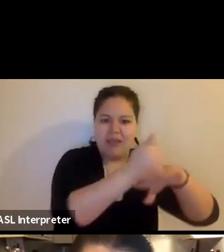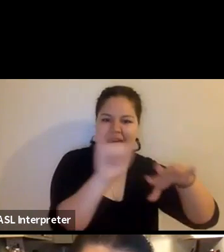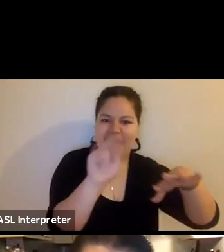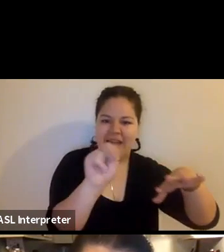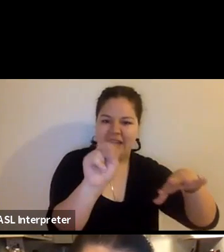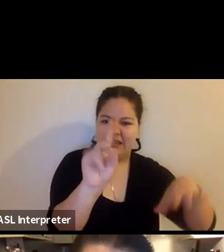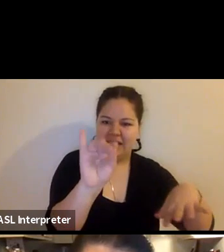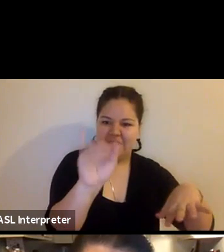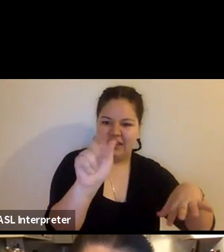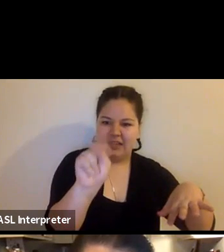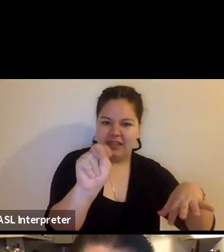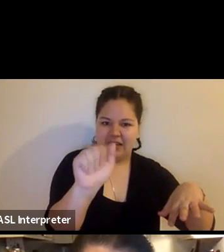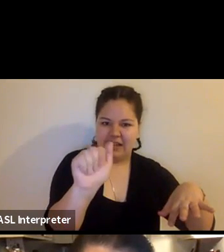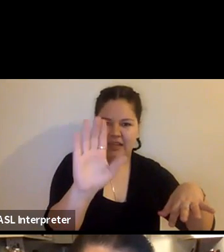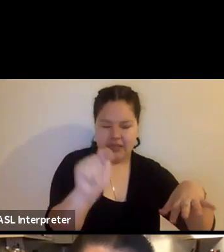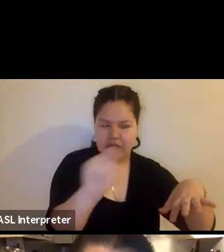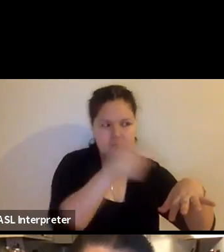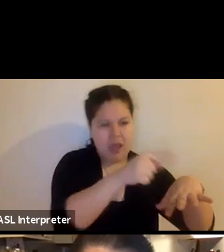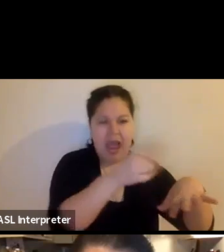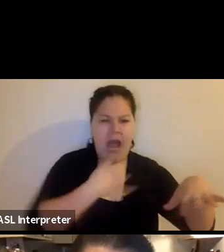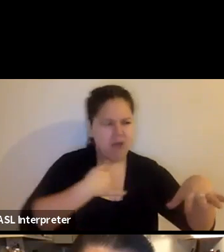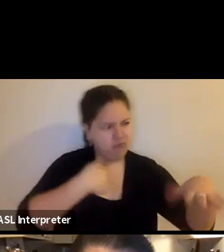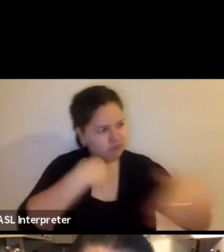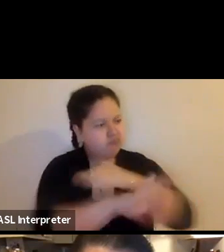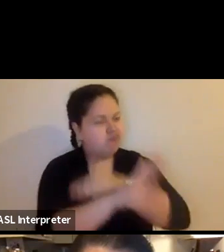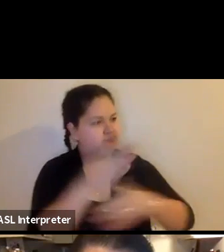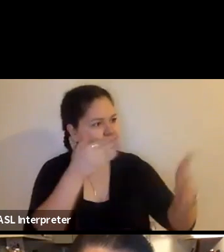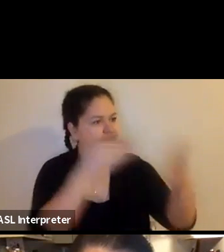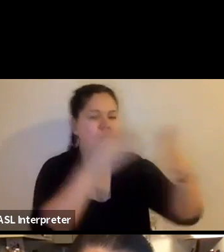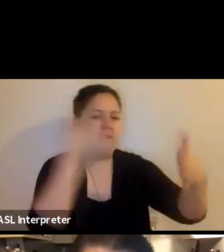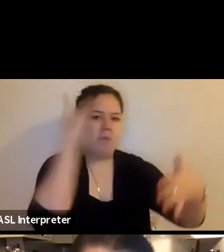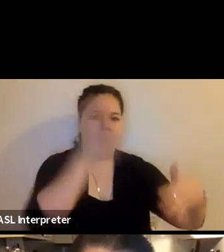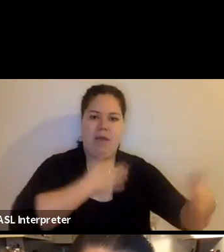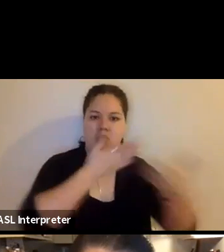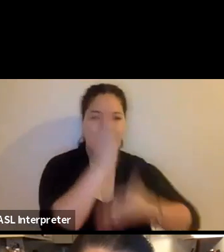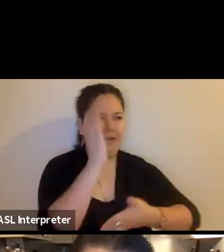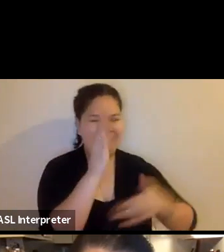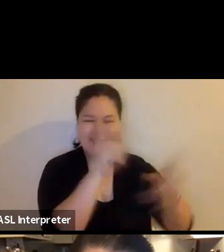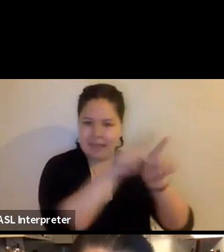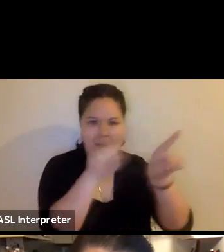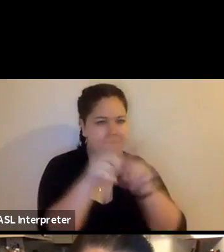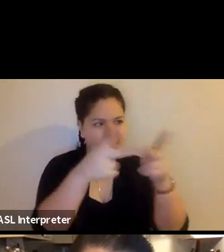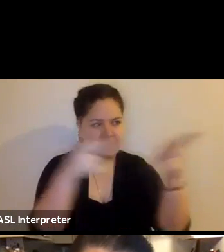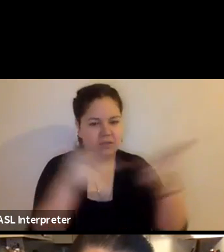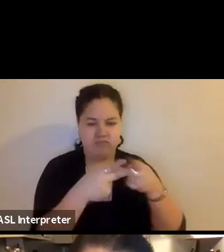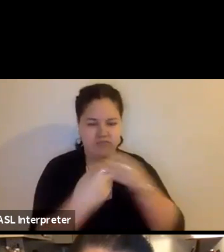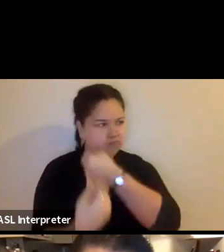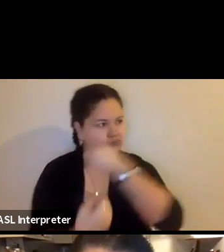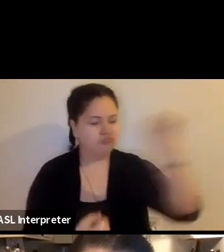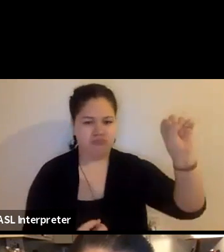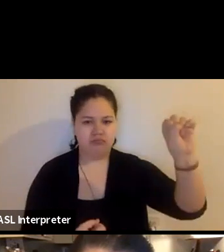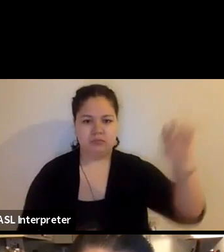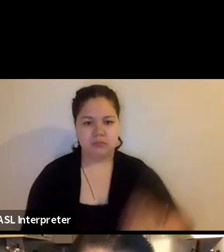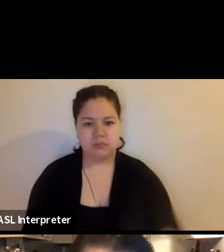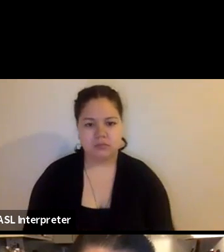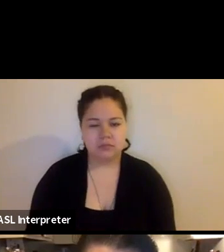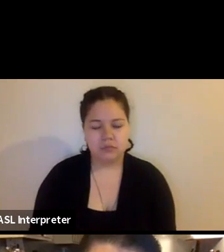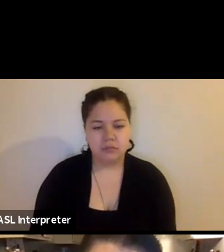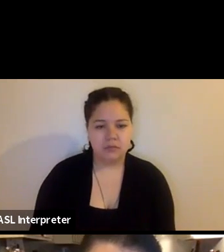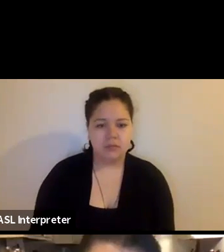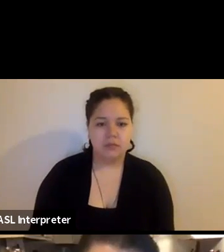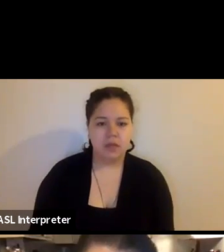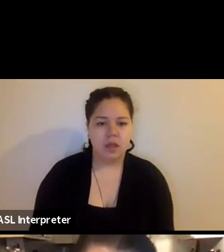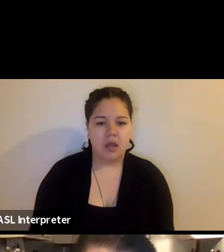this is not 100% accurate, but it's not too much of a stretch to imagine that he may have actually signed the